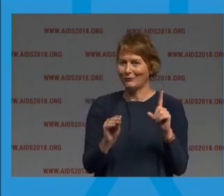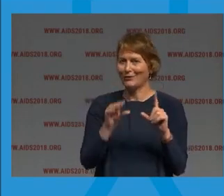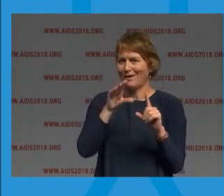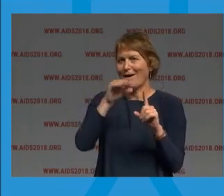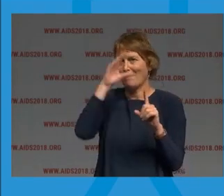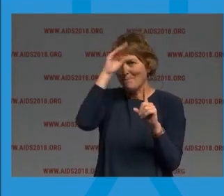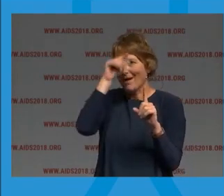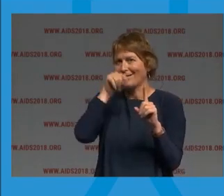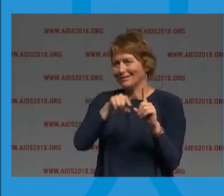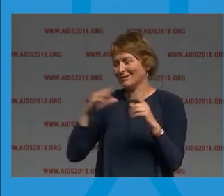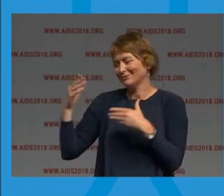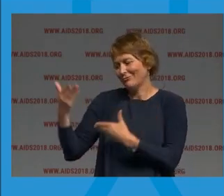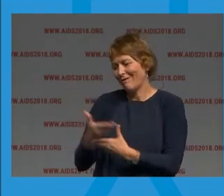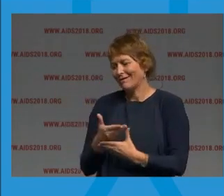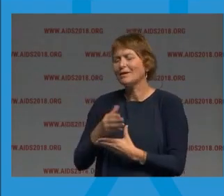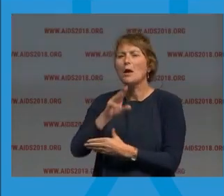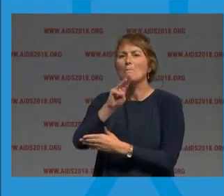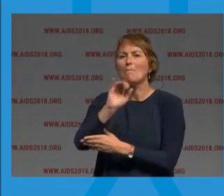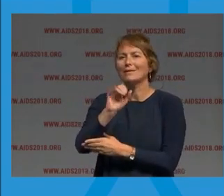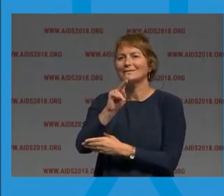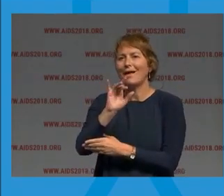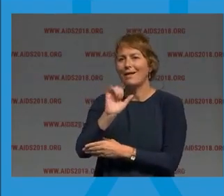to come to the stage.